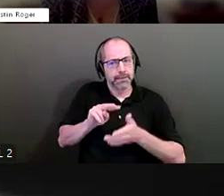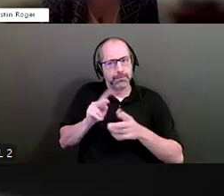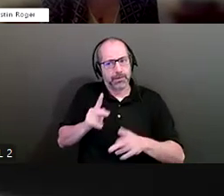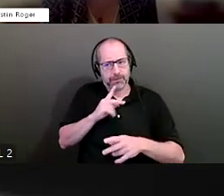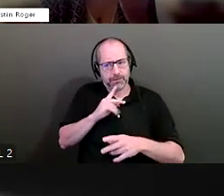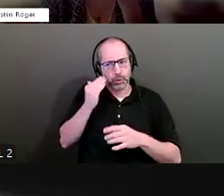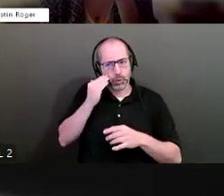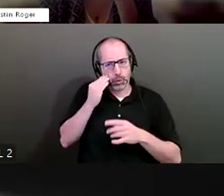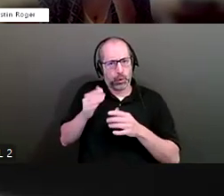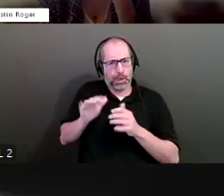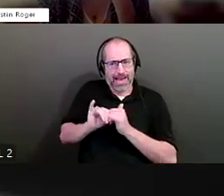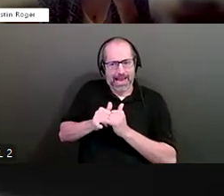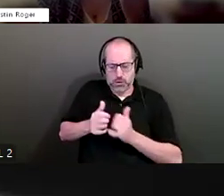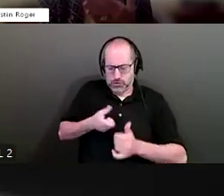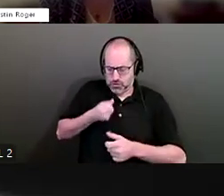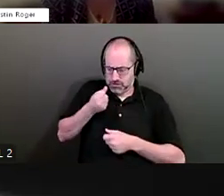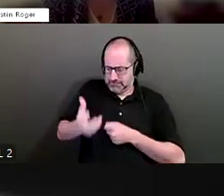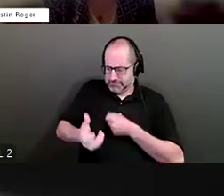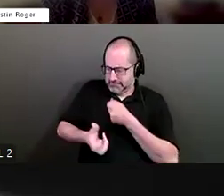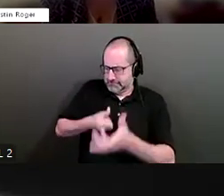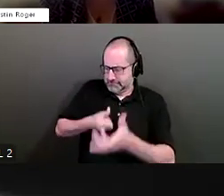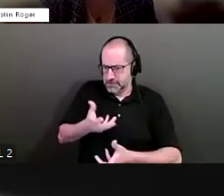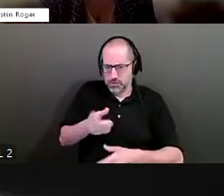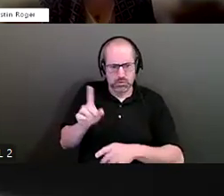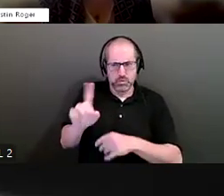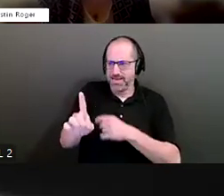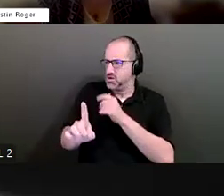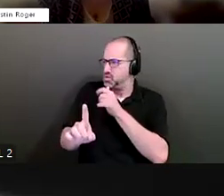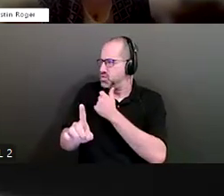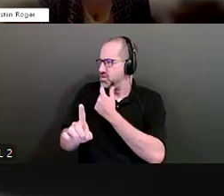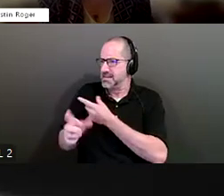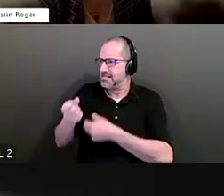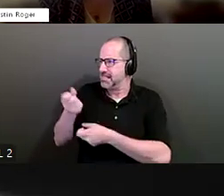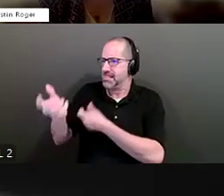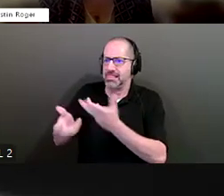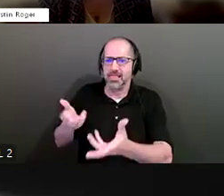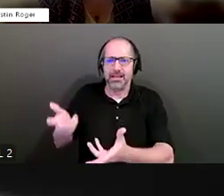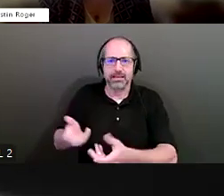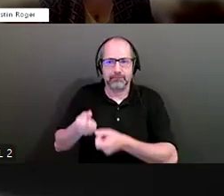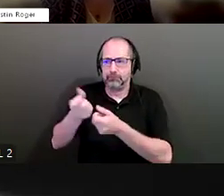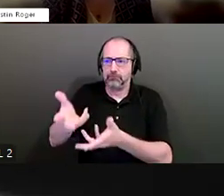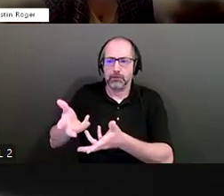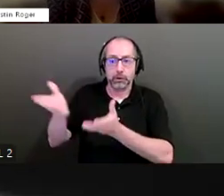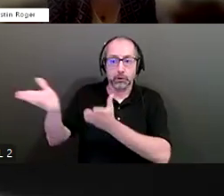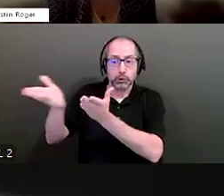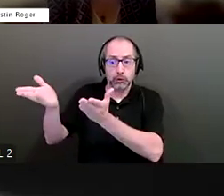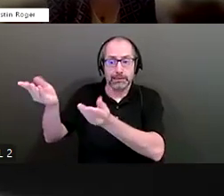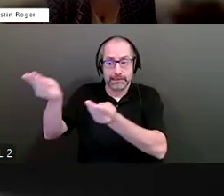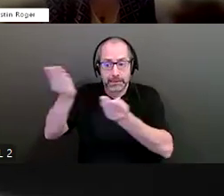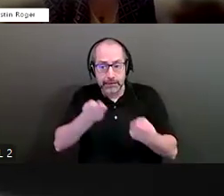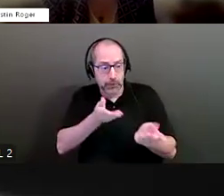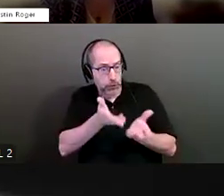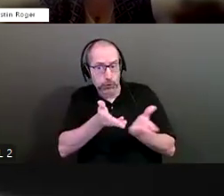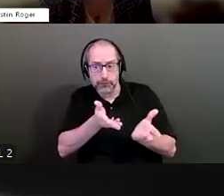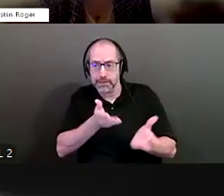share that with someone, it's hard to get appropriate services. And there's many reasons for that. So finding out